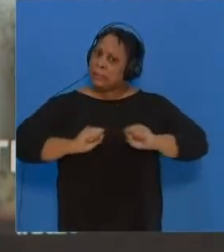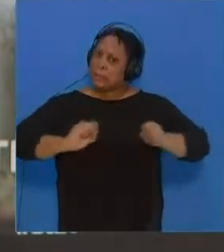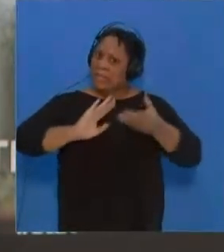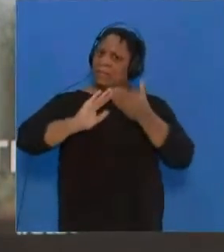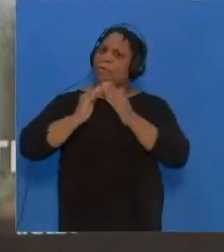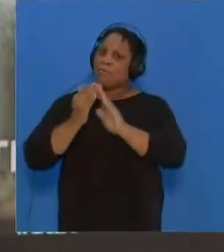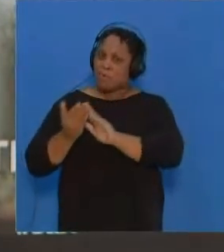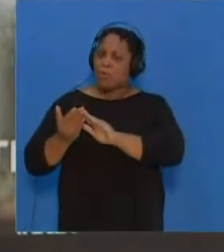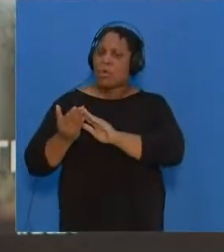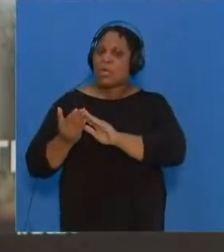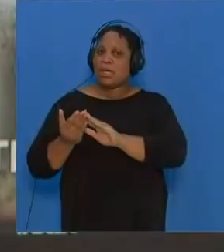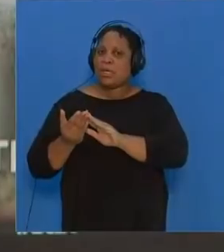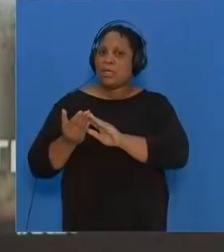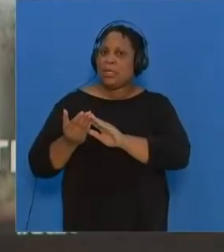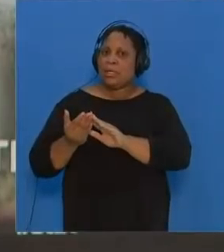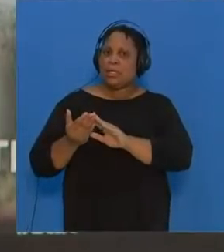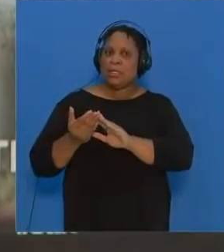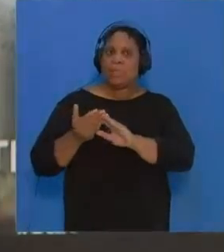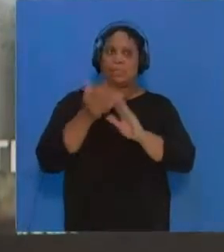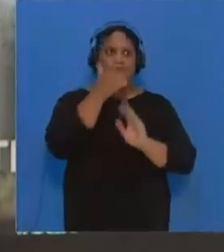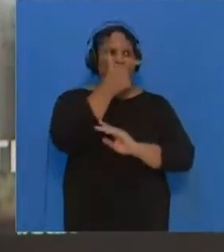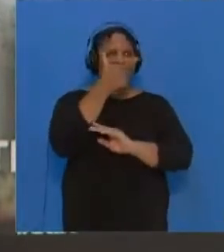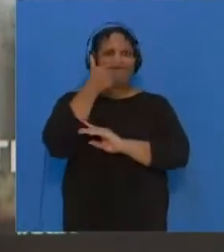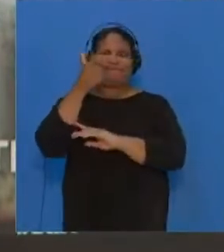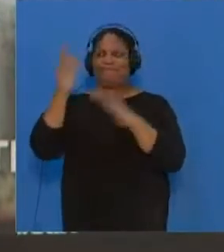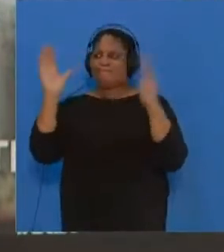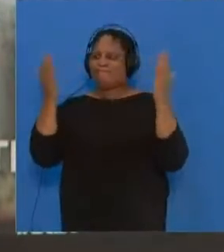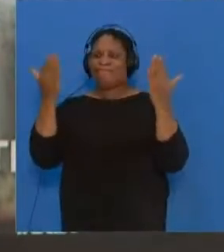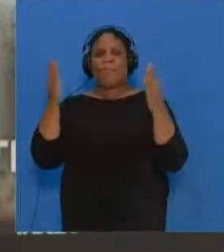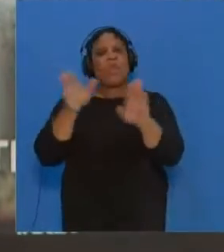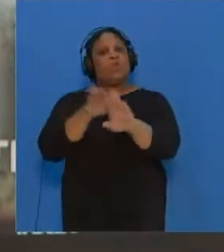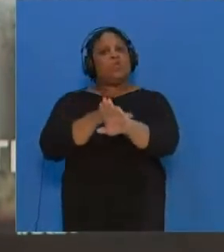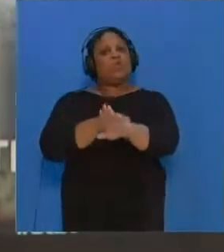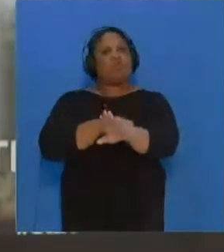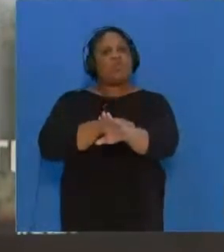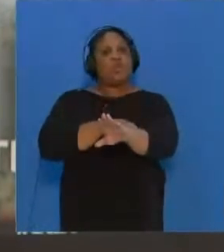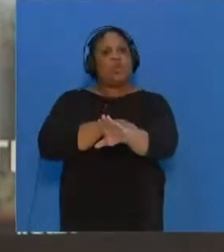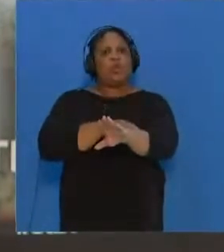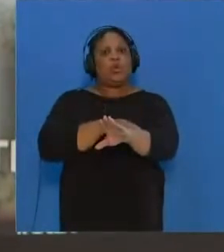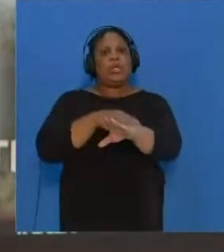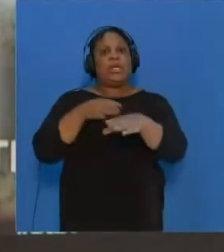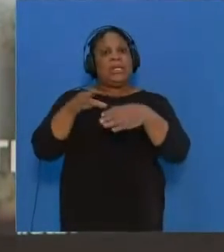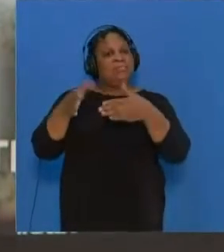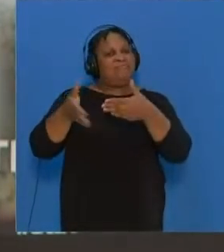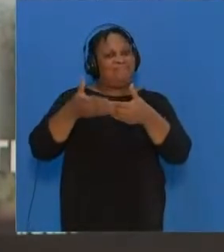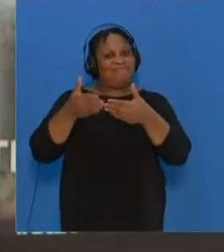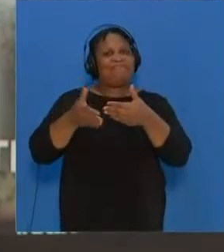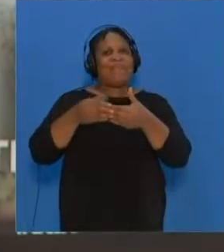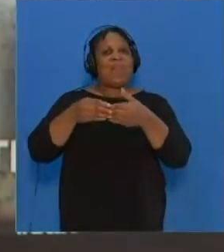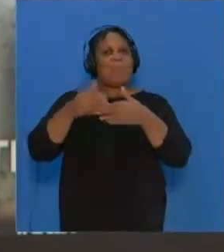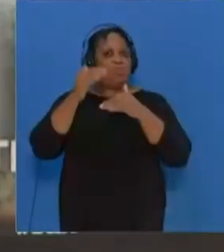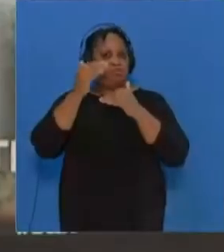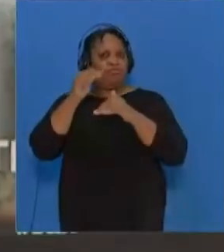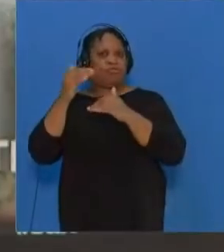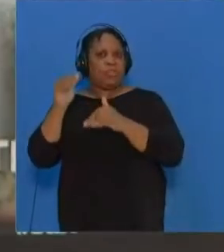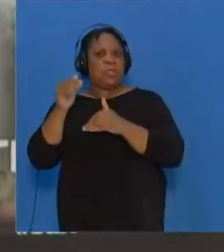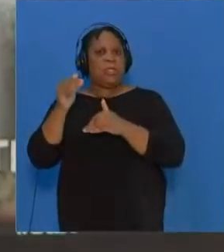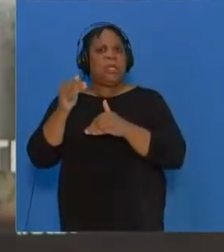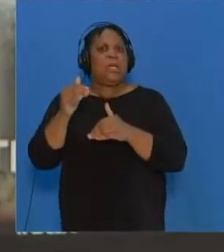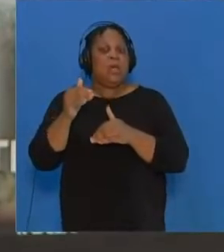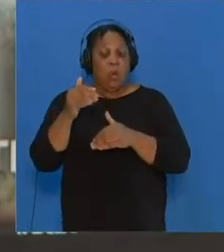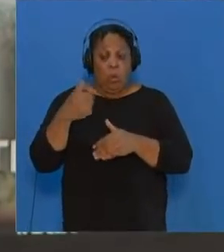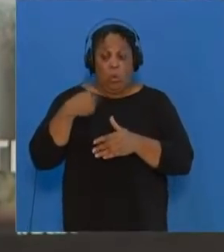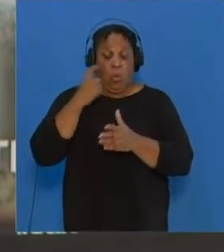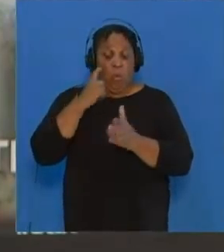community. And you can see other places where they're slowly begin to loosen the restrictions. The way that I see it, Trevor, is that we continue to